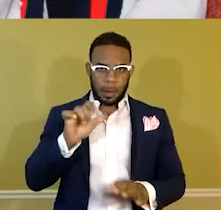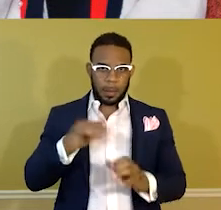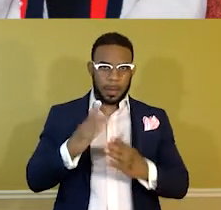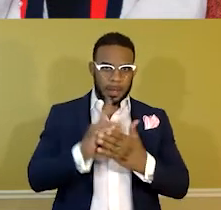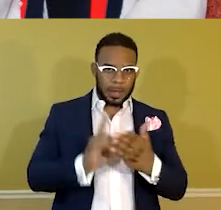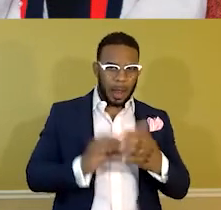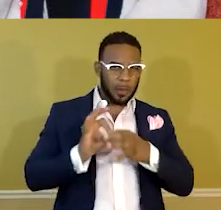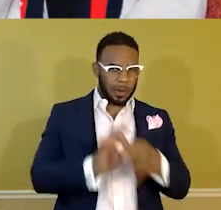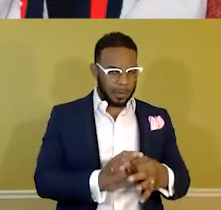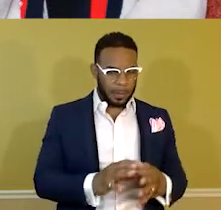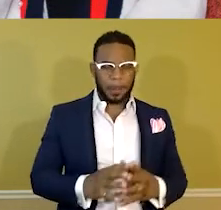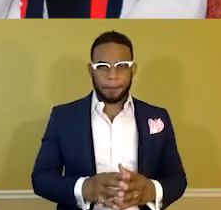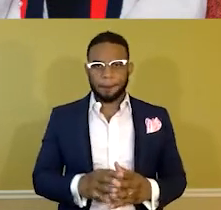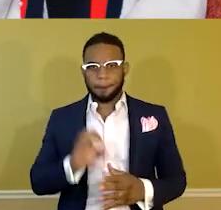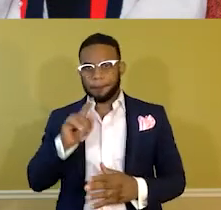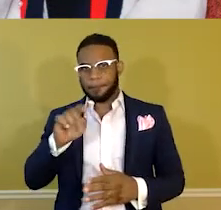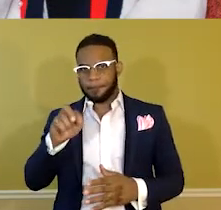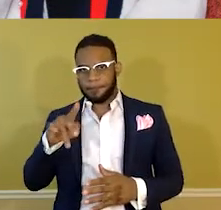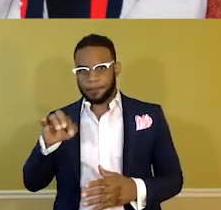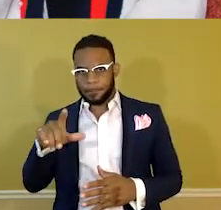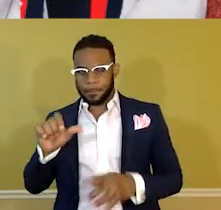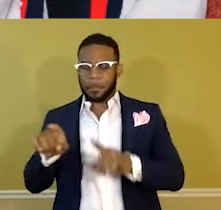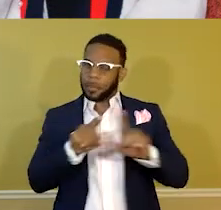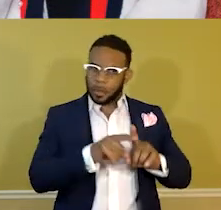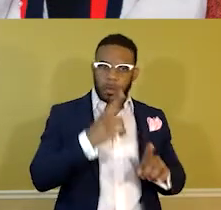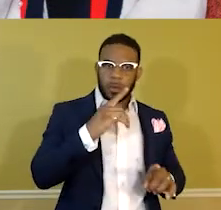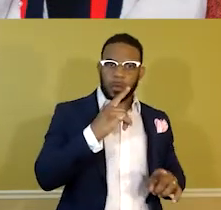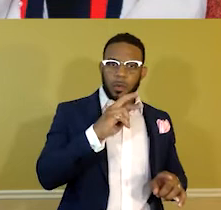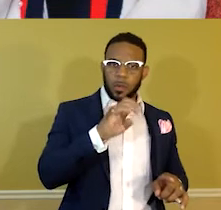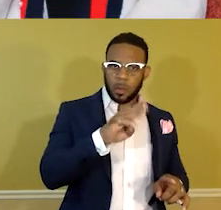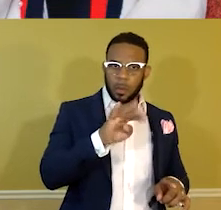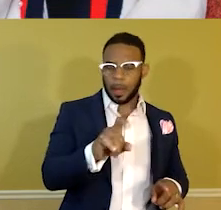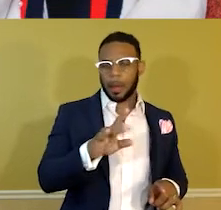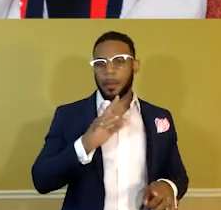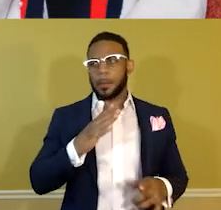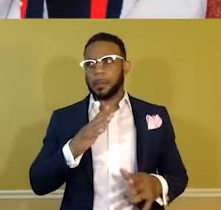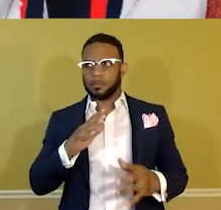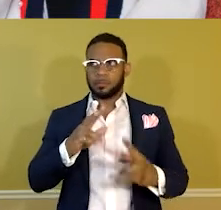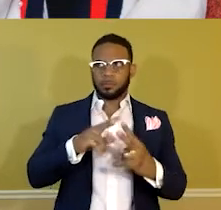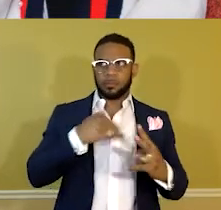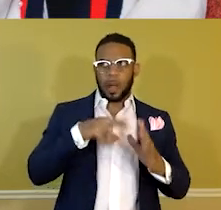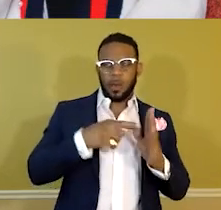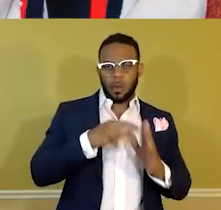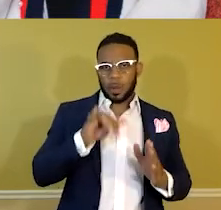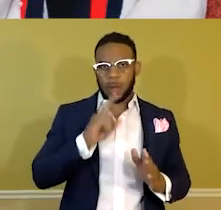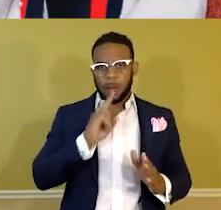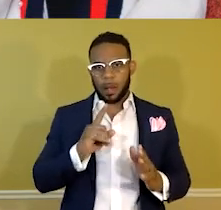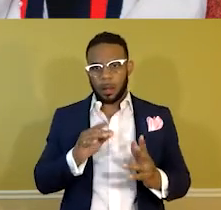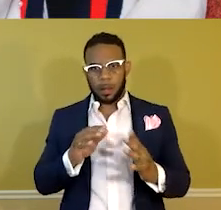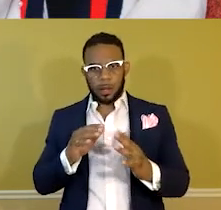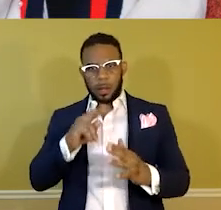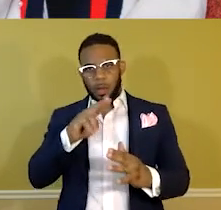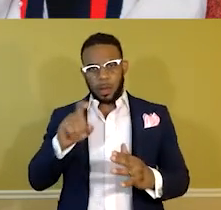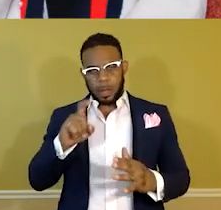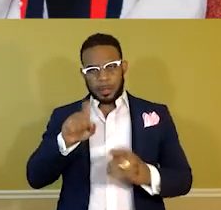design related. Caterpillar, as well as Redbox were my, are my roles that are, are